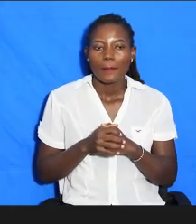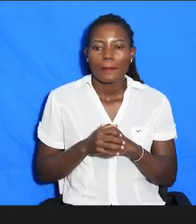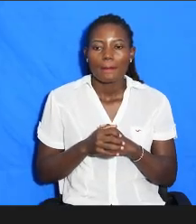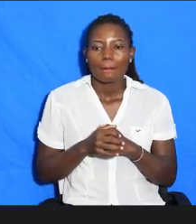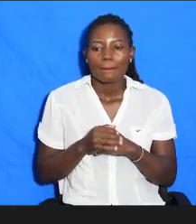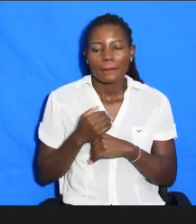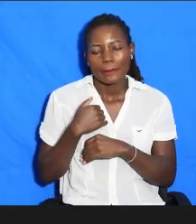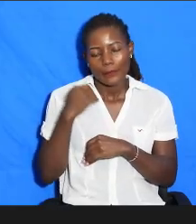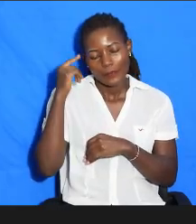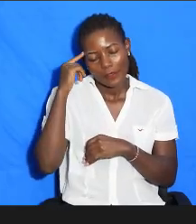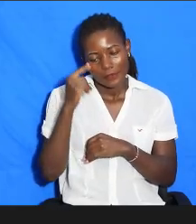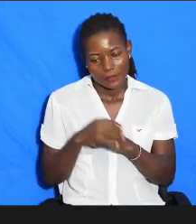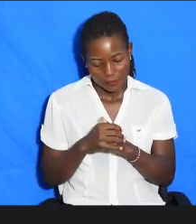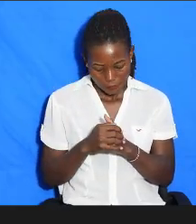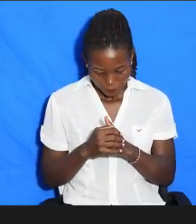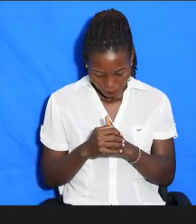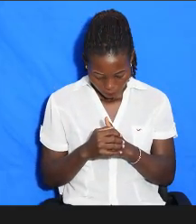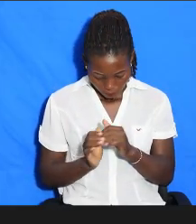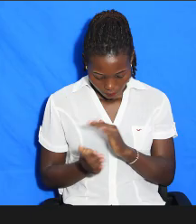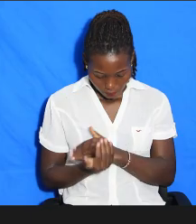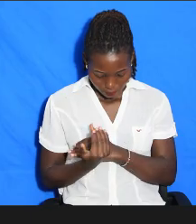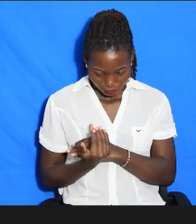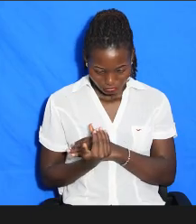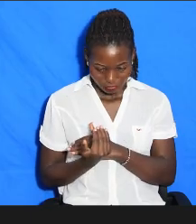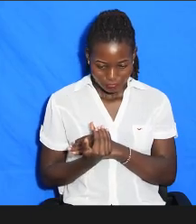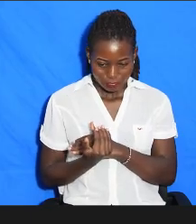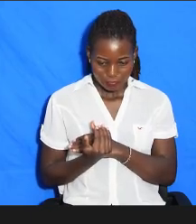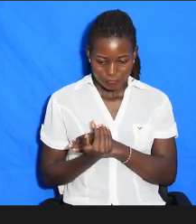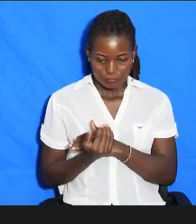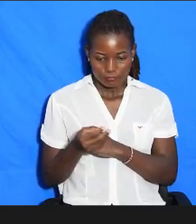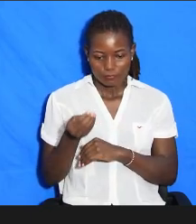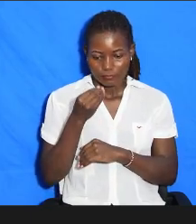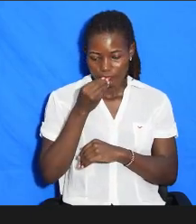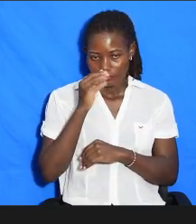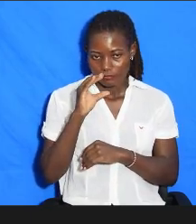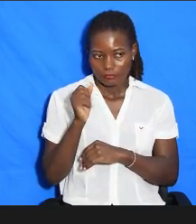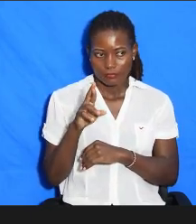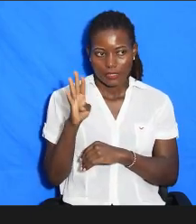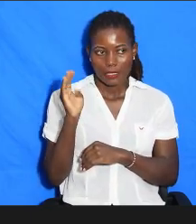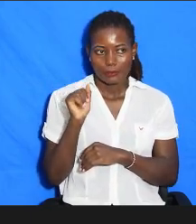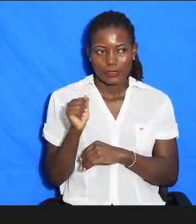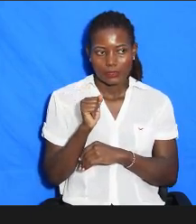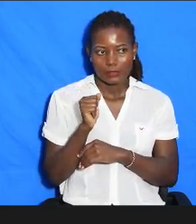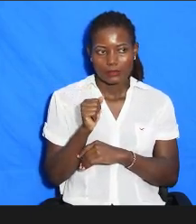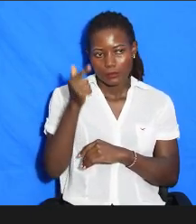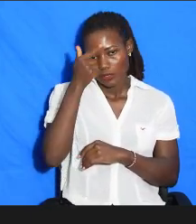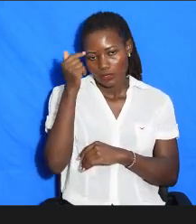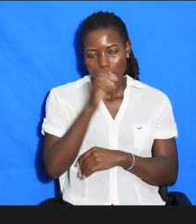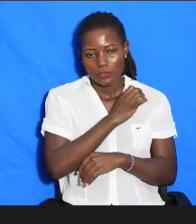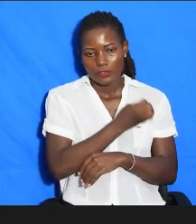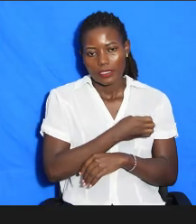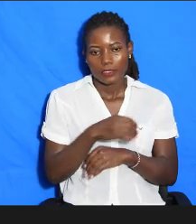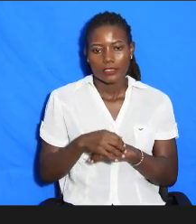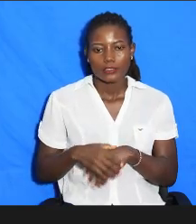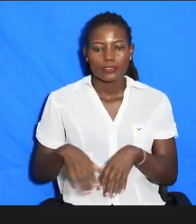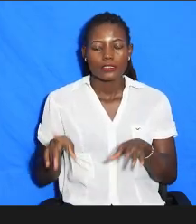oh, I think in the morning I normally take carbohydrates because of energy. So before you go for your